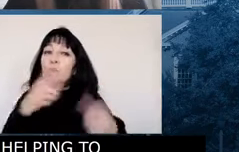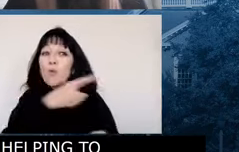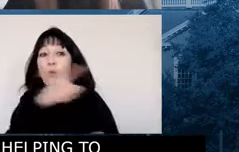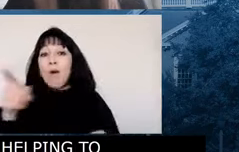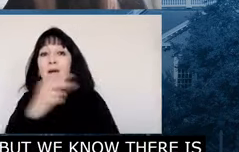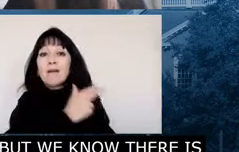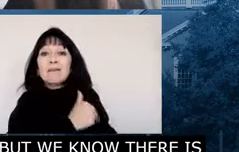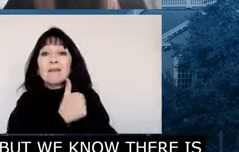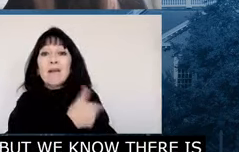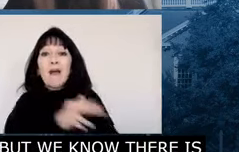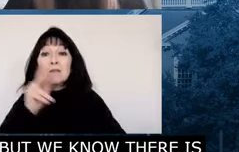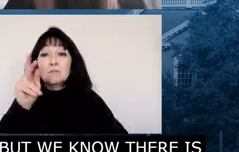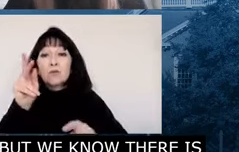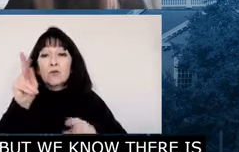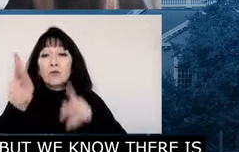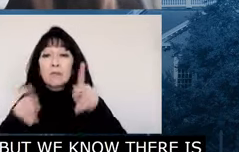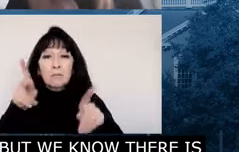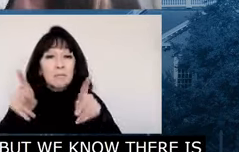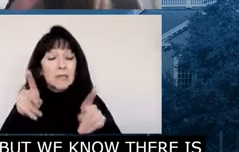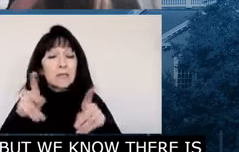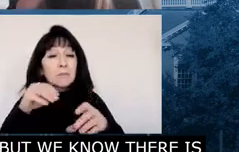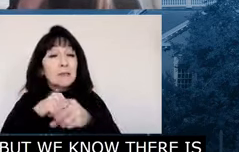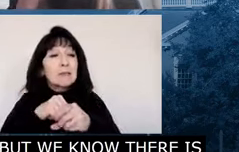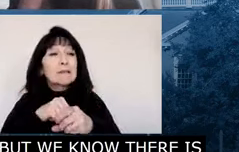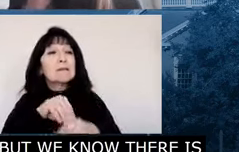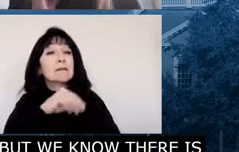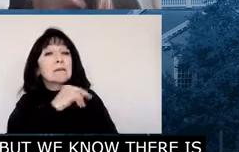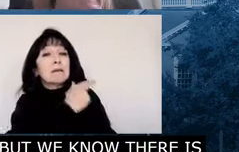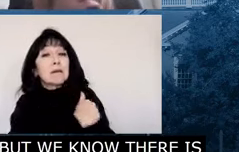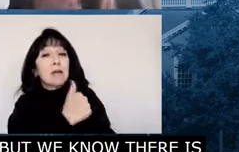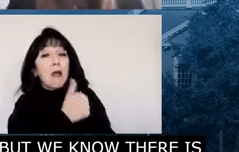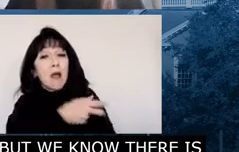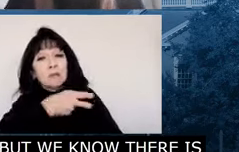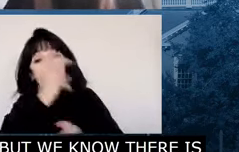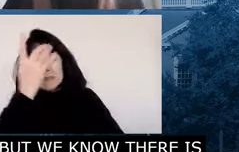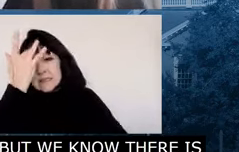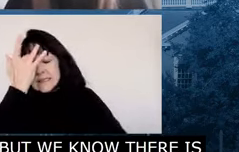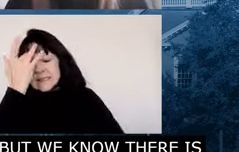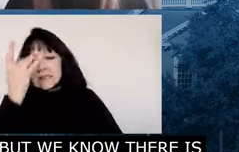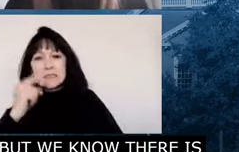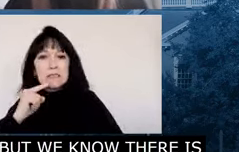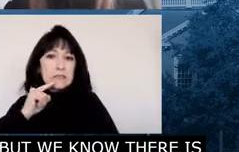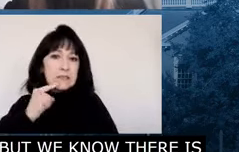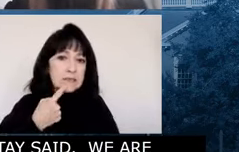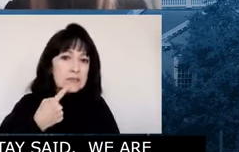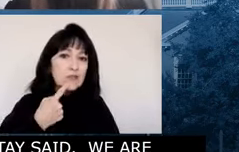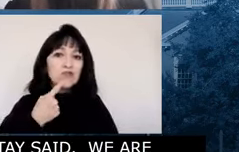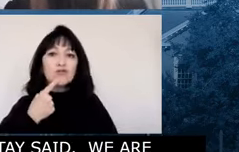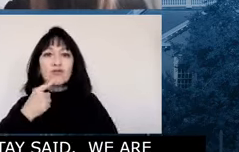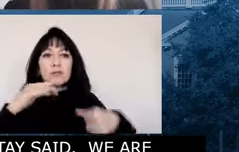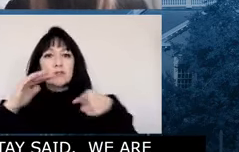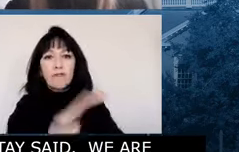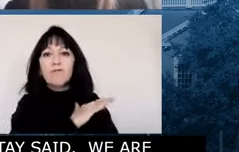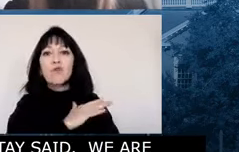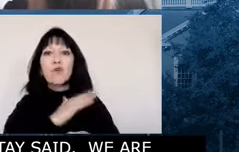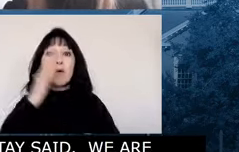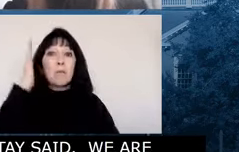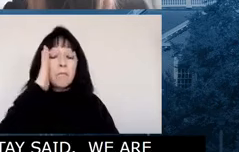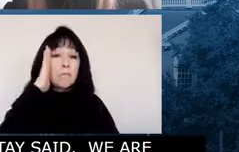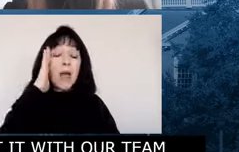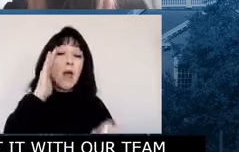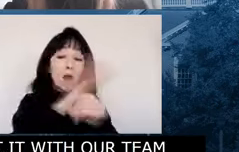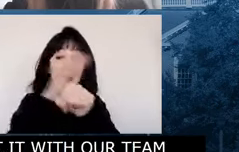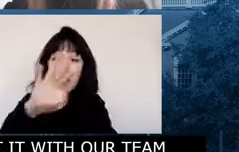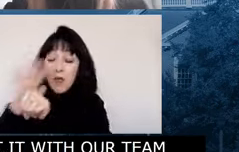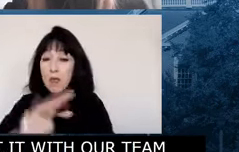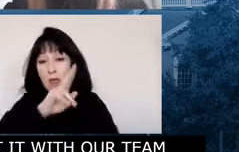it within our team, and then make a decision. I expect that, or I know that the school mask mandate